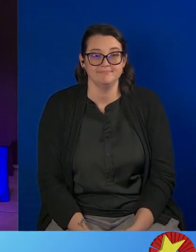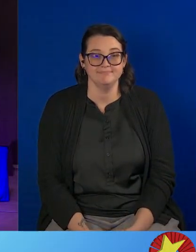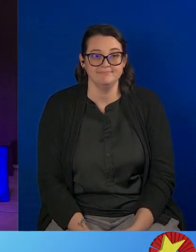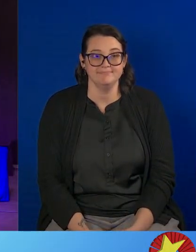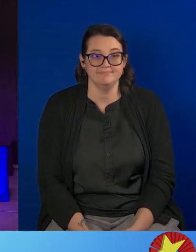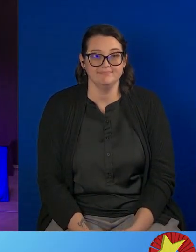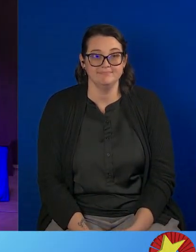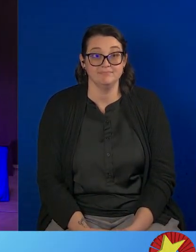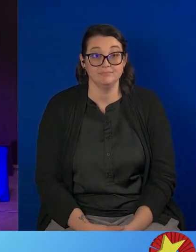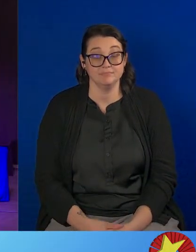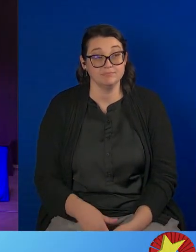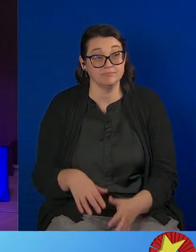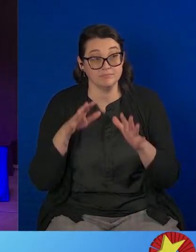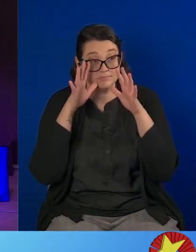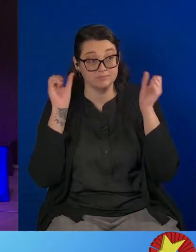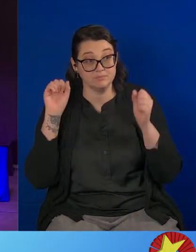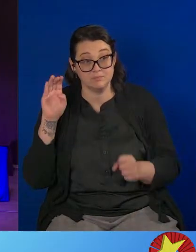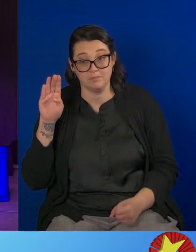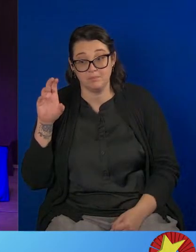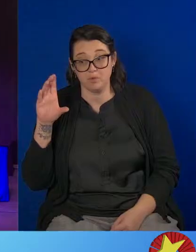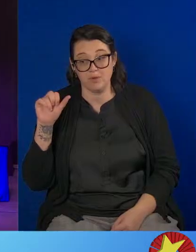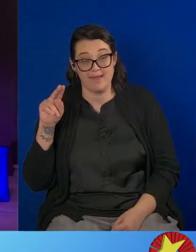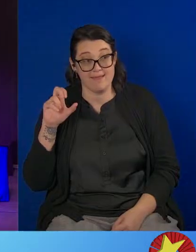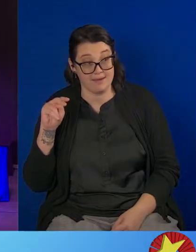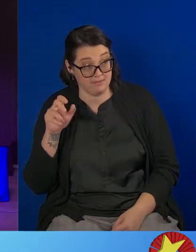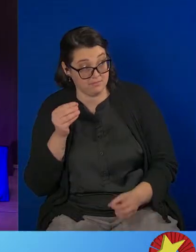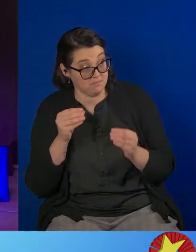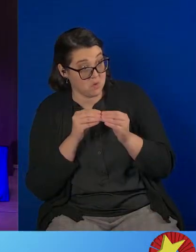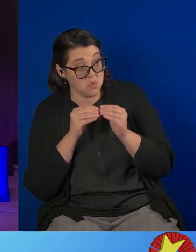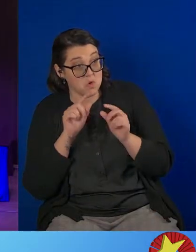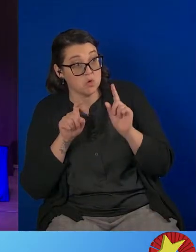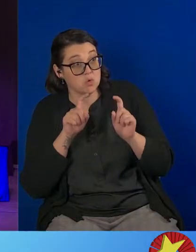Do we have any more questions for Maria Murphy on